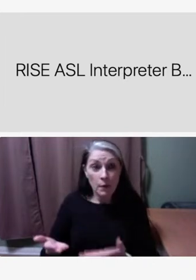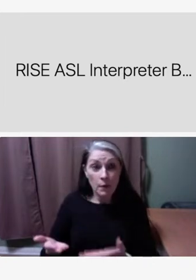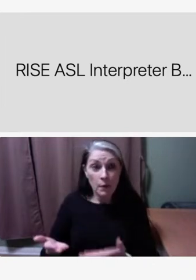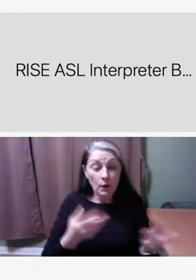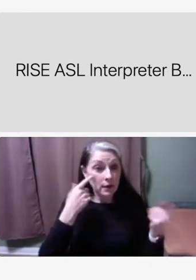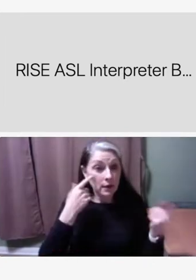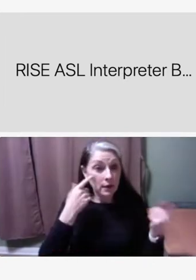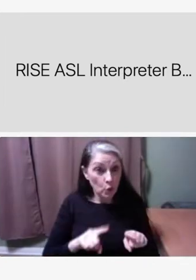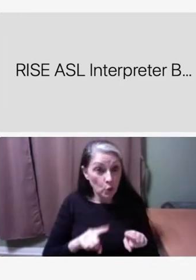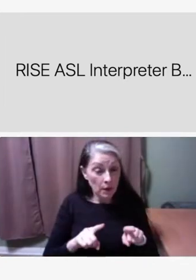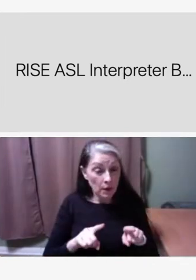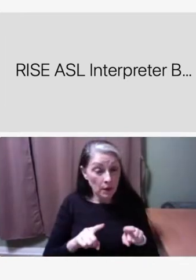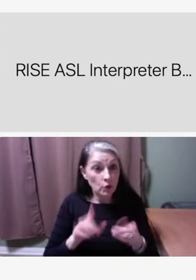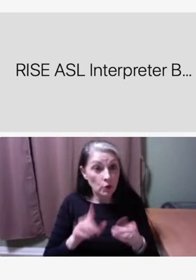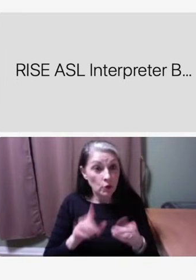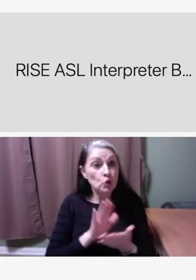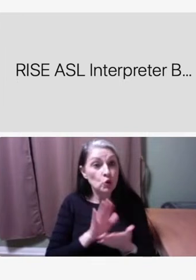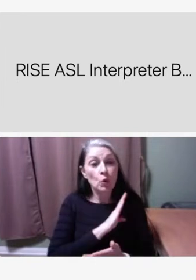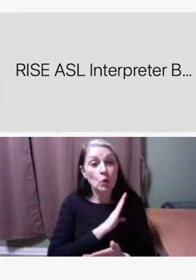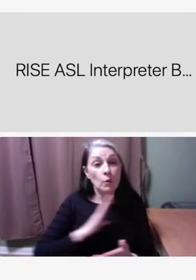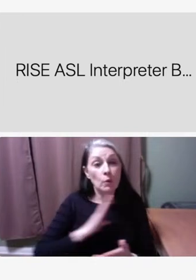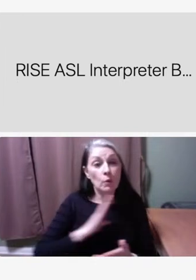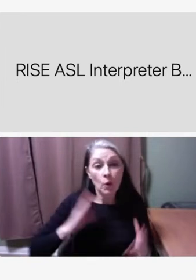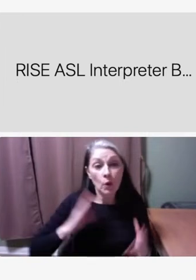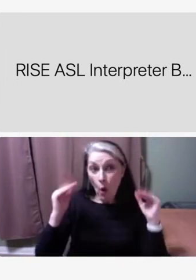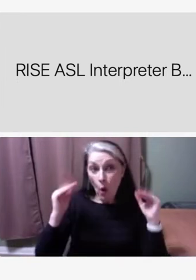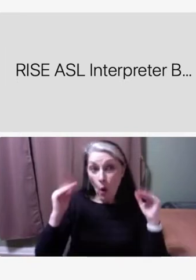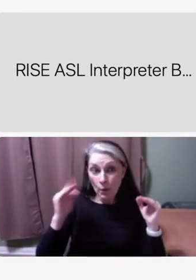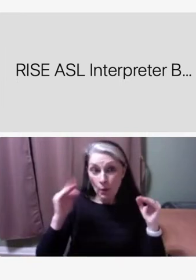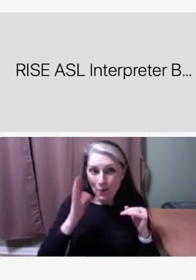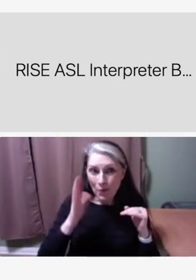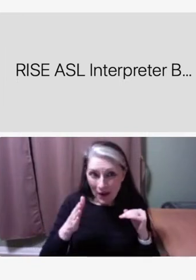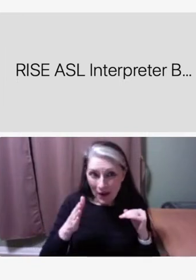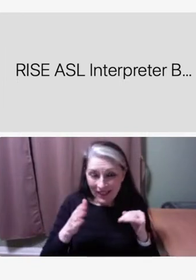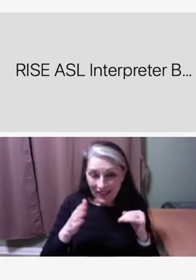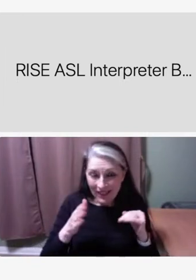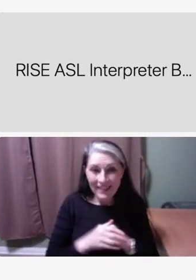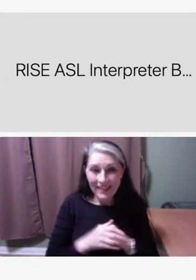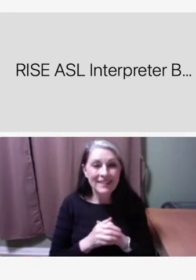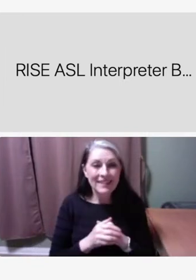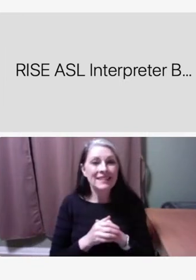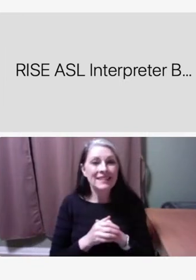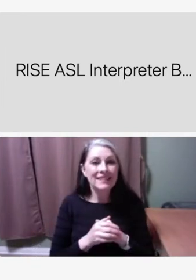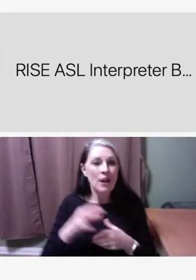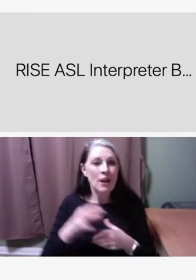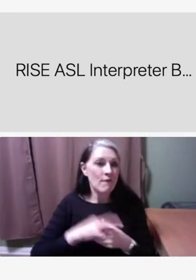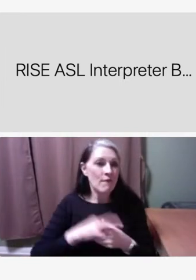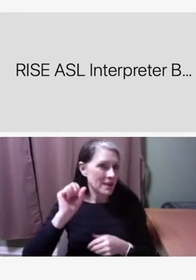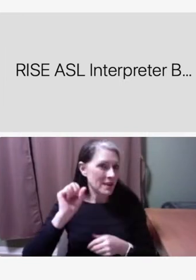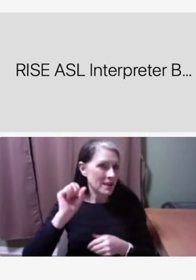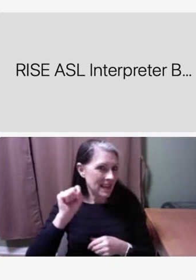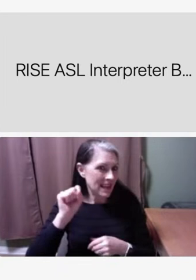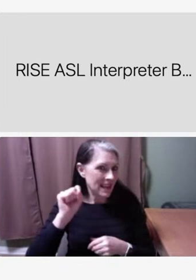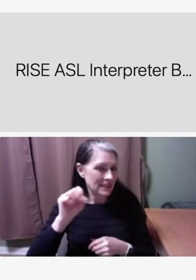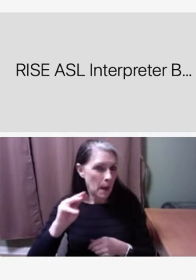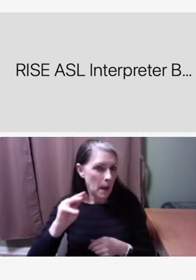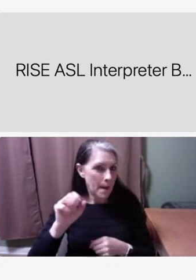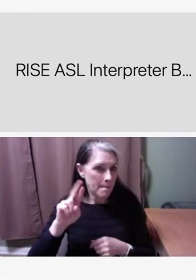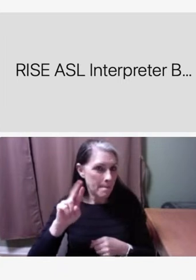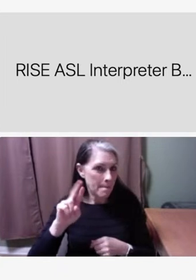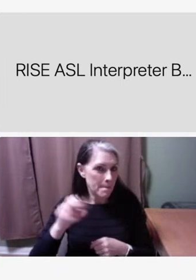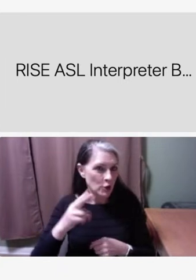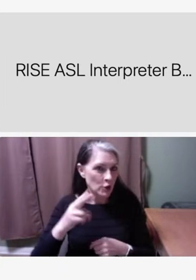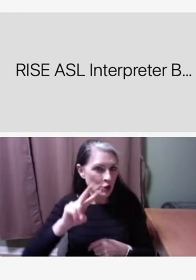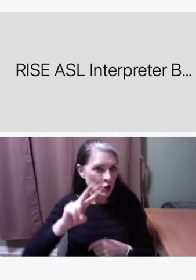board, hoping that you will vote yes on March 2nd. Usually